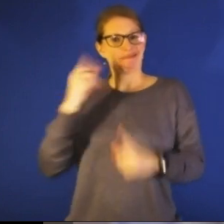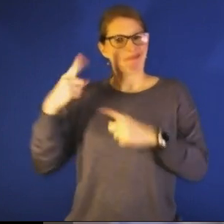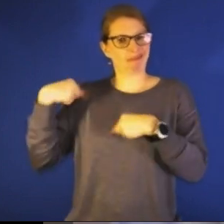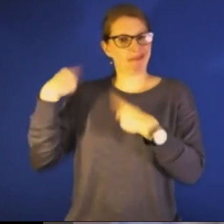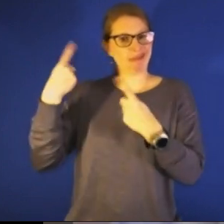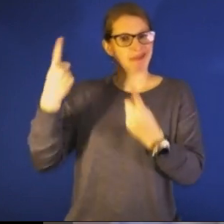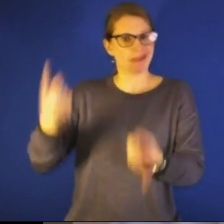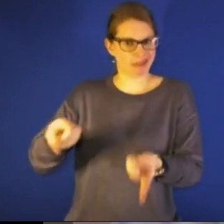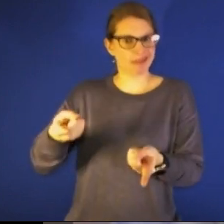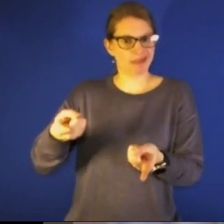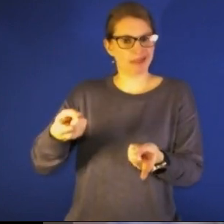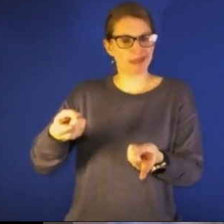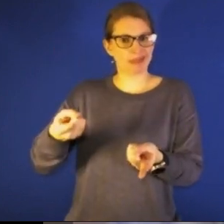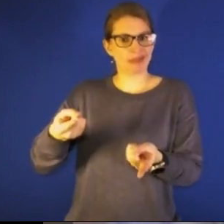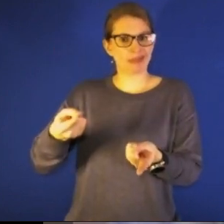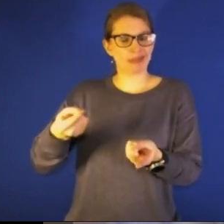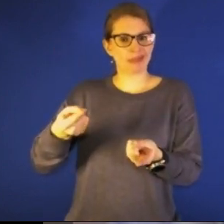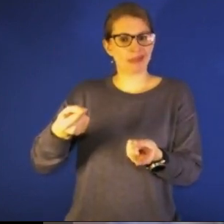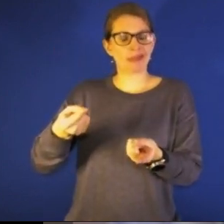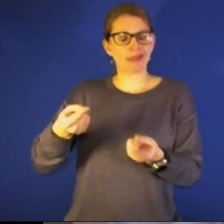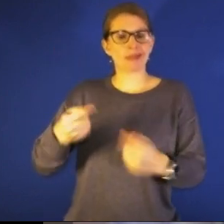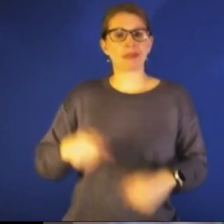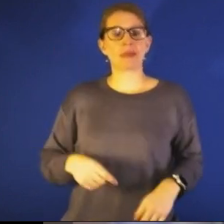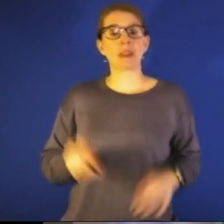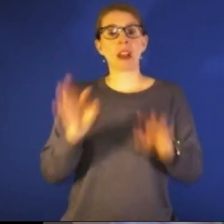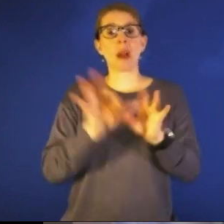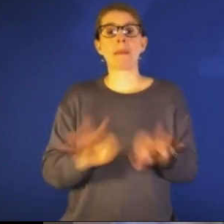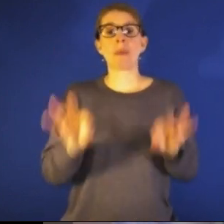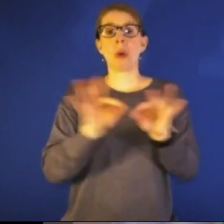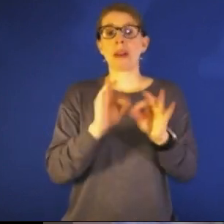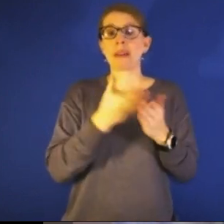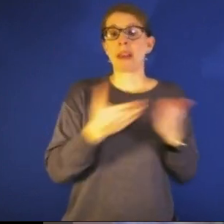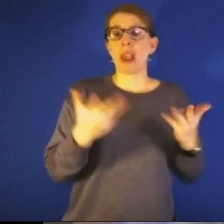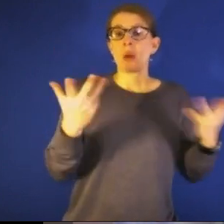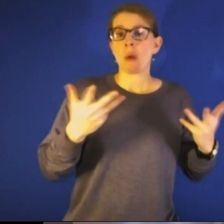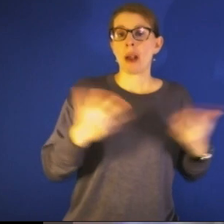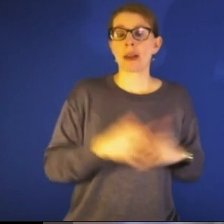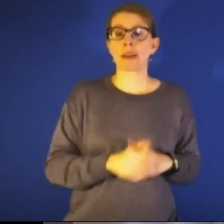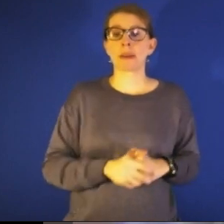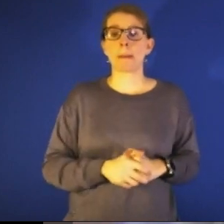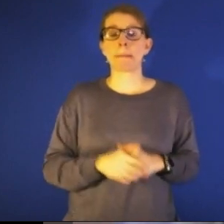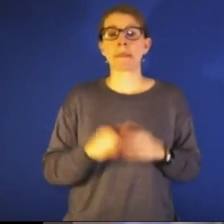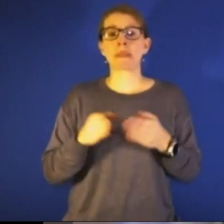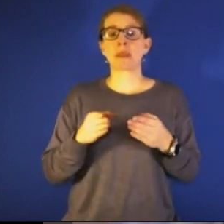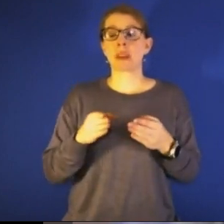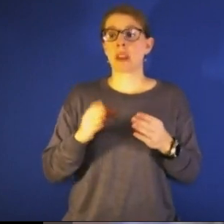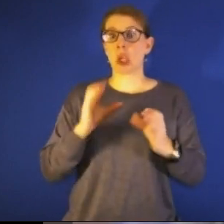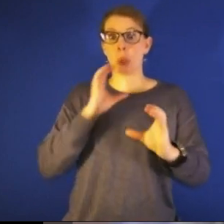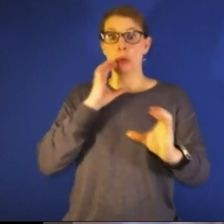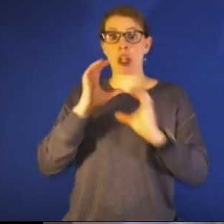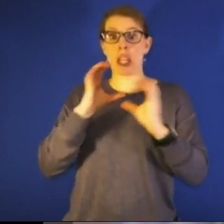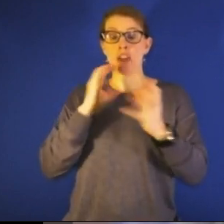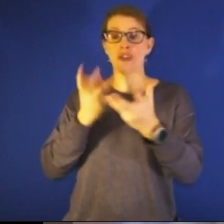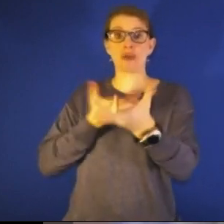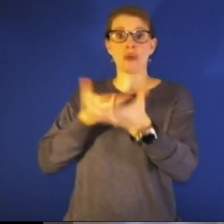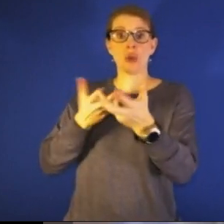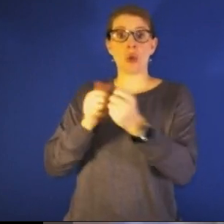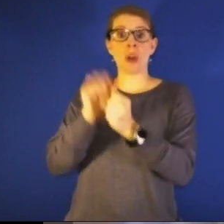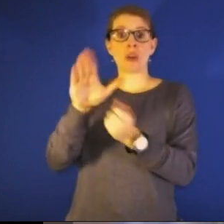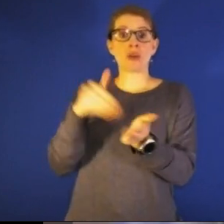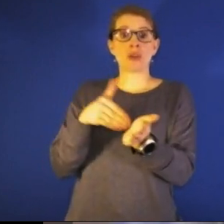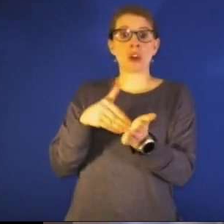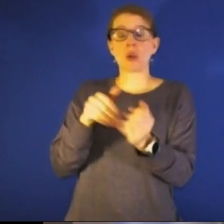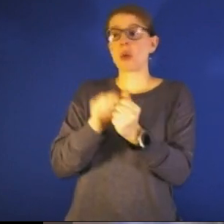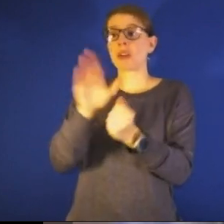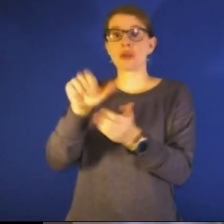we'll continue to do that. The important thing, I think, is to have an open communication with your physician, with your